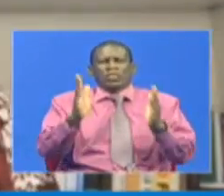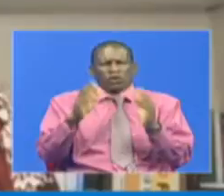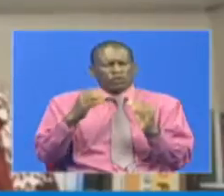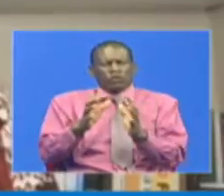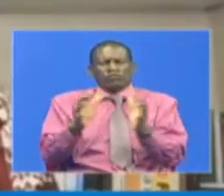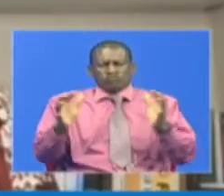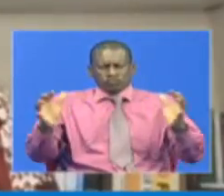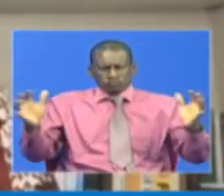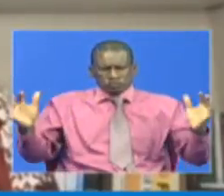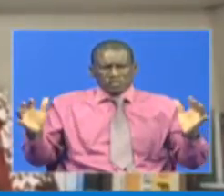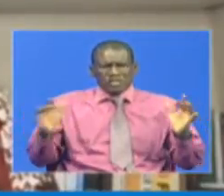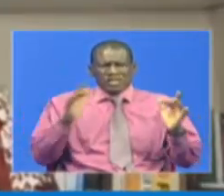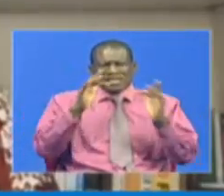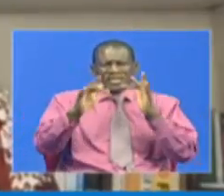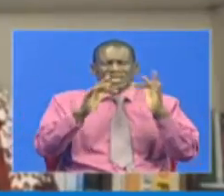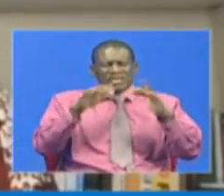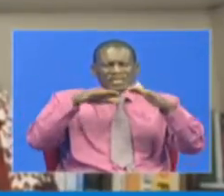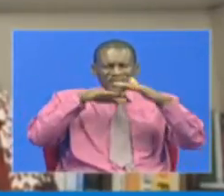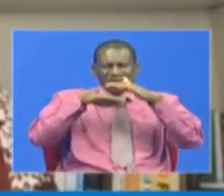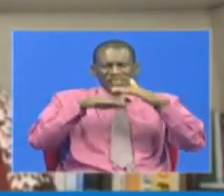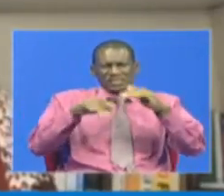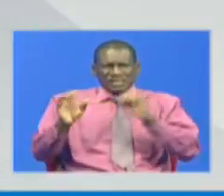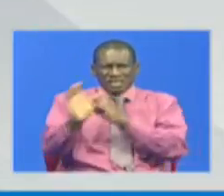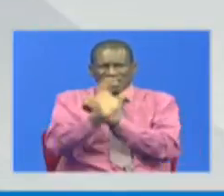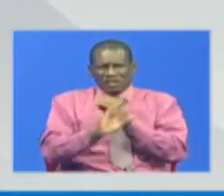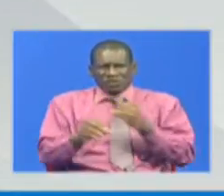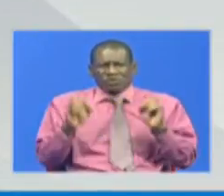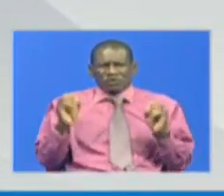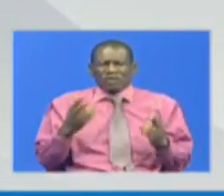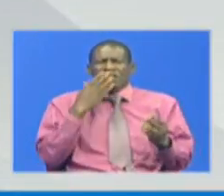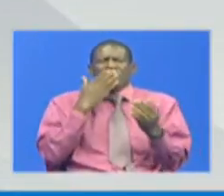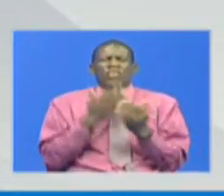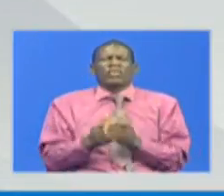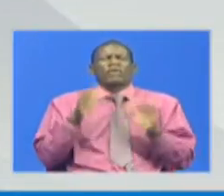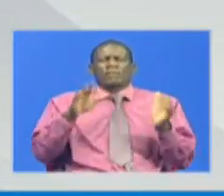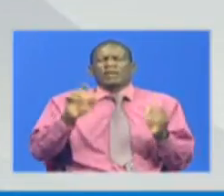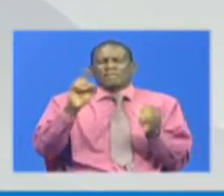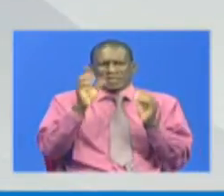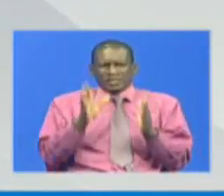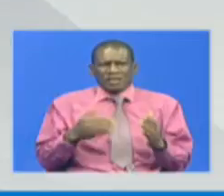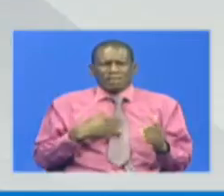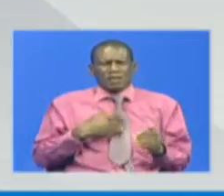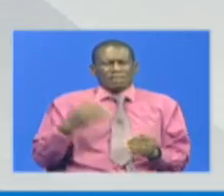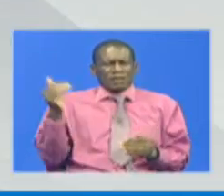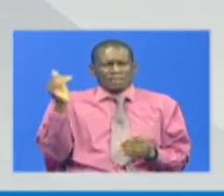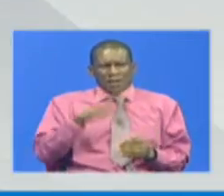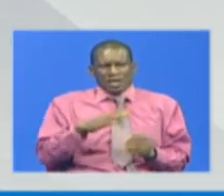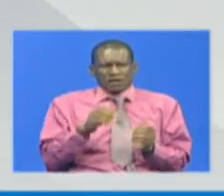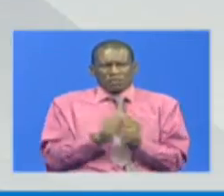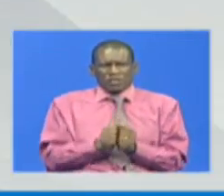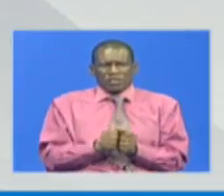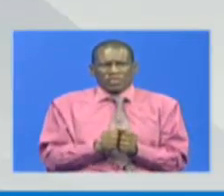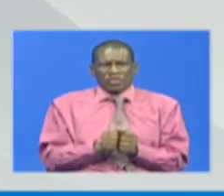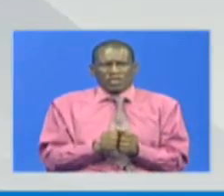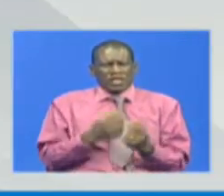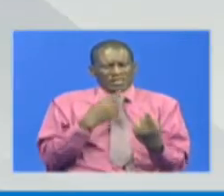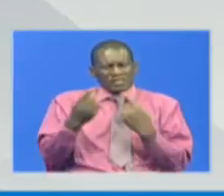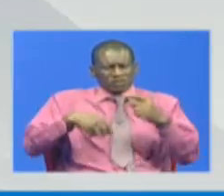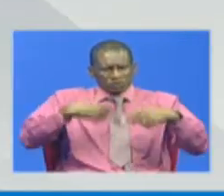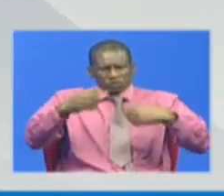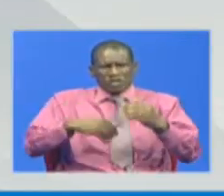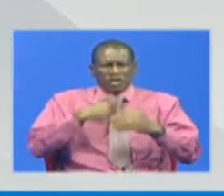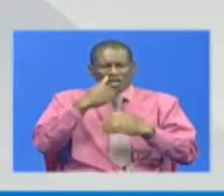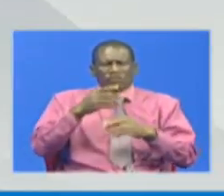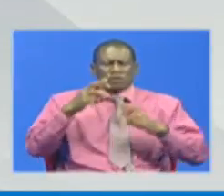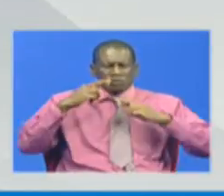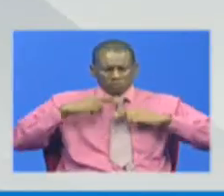expanding internet access in the country. Okay, thank you very much, Madam Sias. I will be coming back with a bit more of the conversation after this